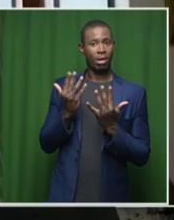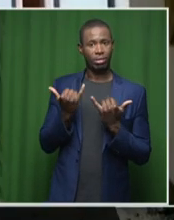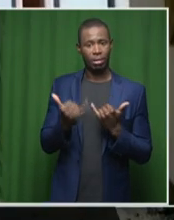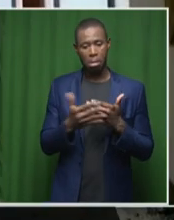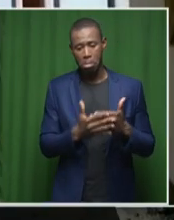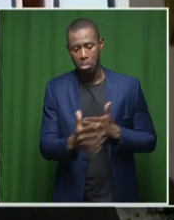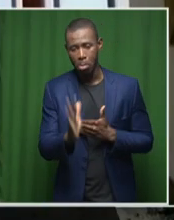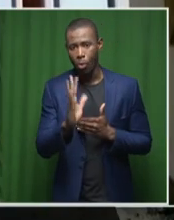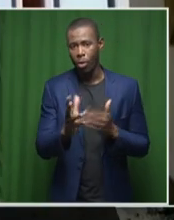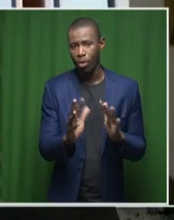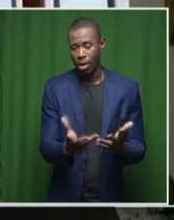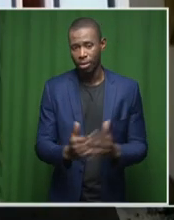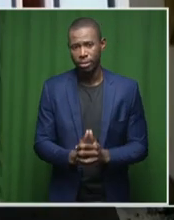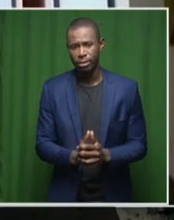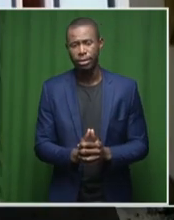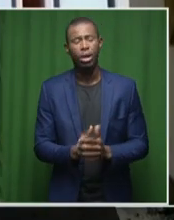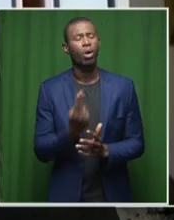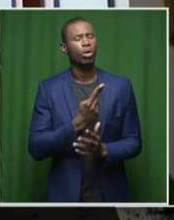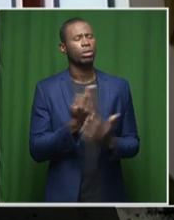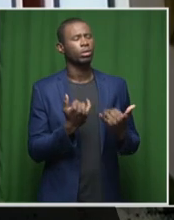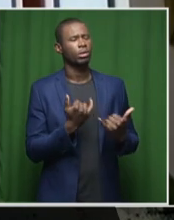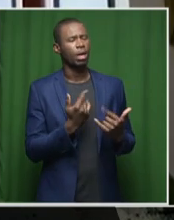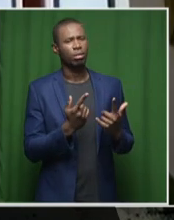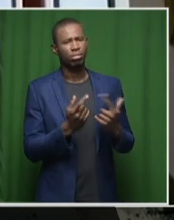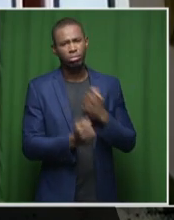the main change and evolution of the armed forces?